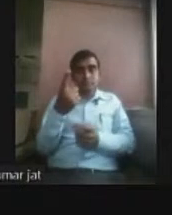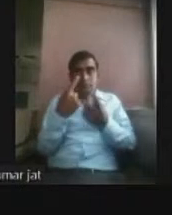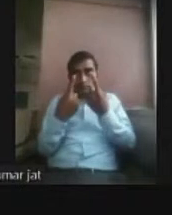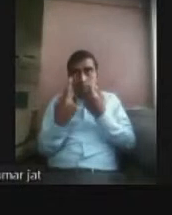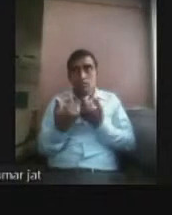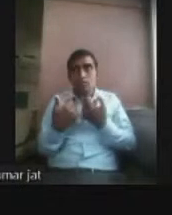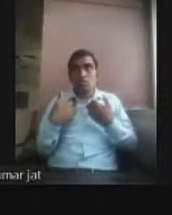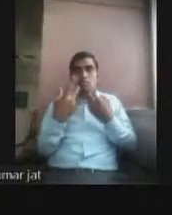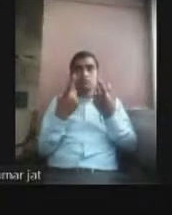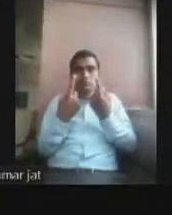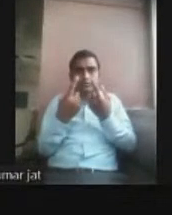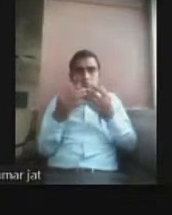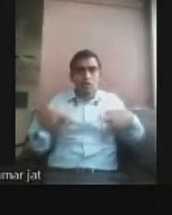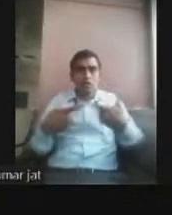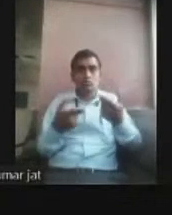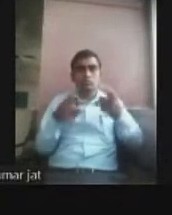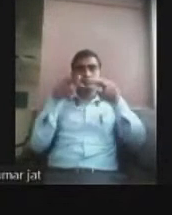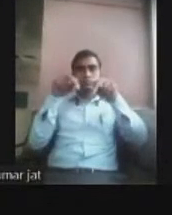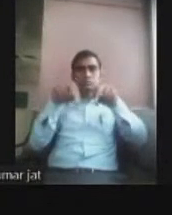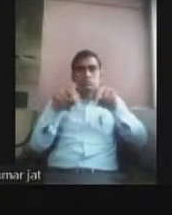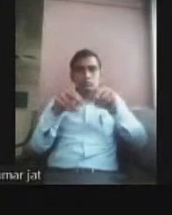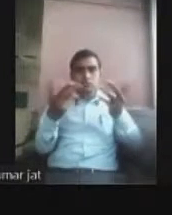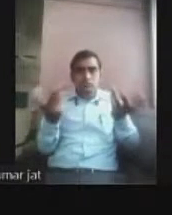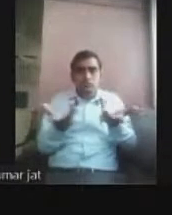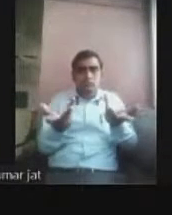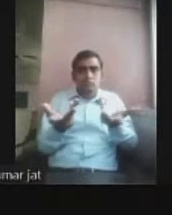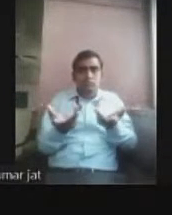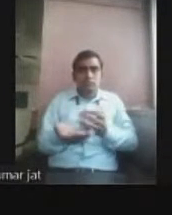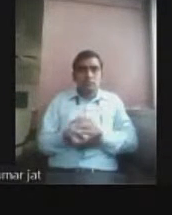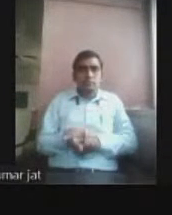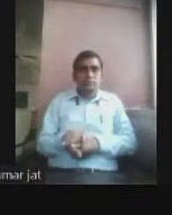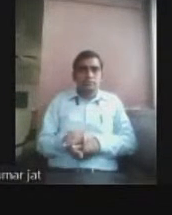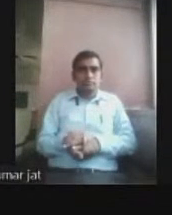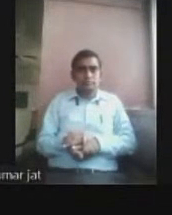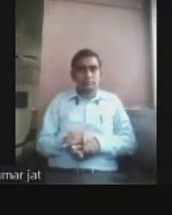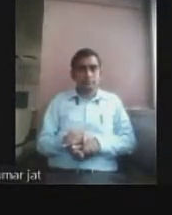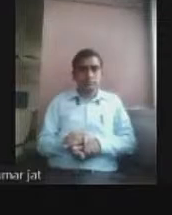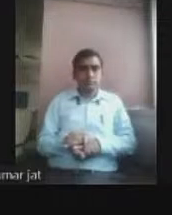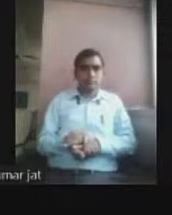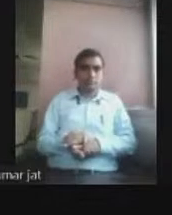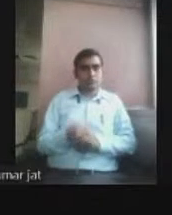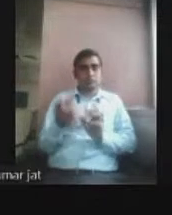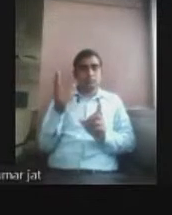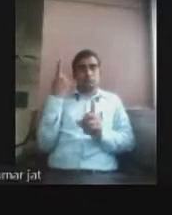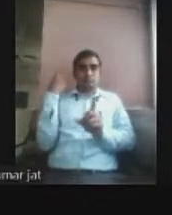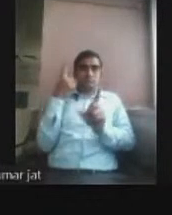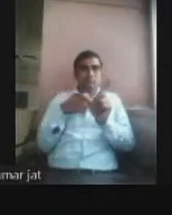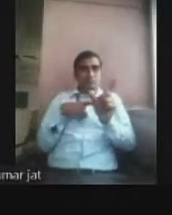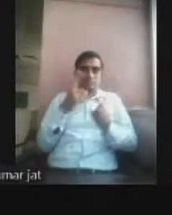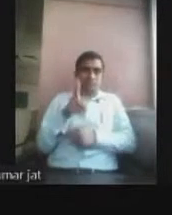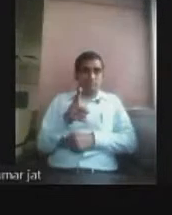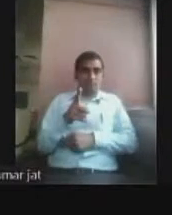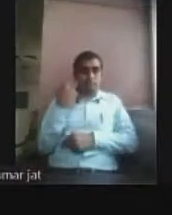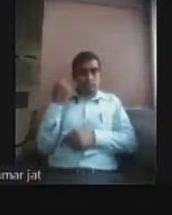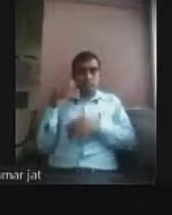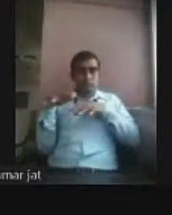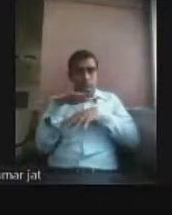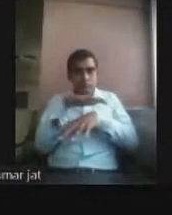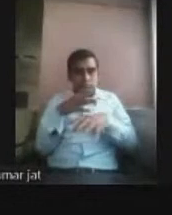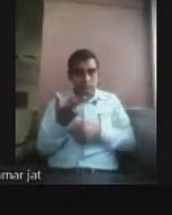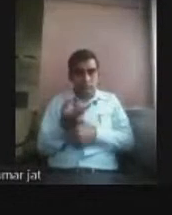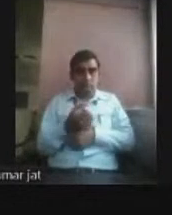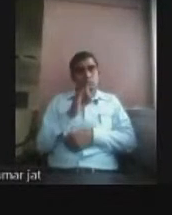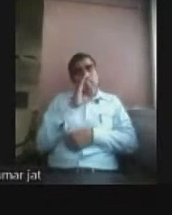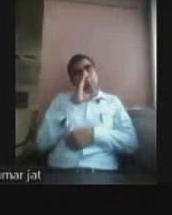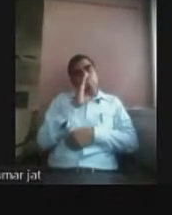And we didn't find out what their essential needs were. For instance, with regard to wash services last year, the plan was